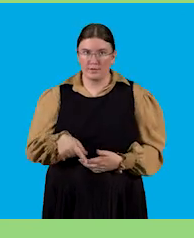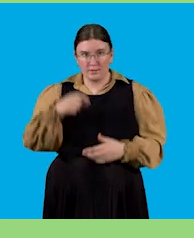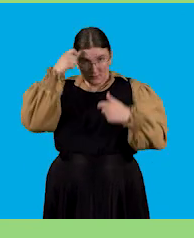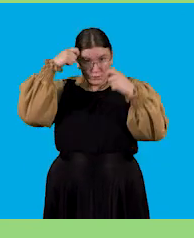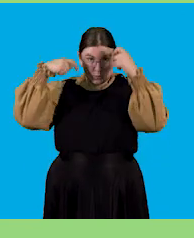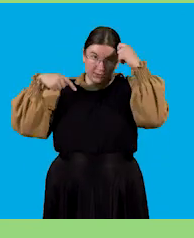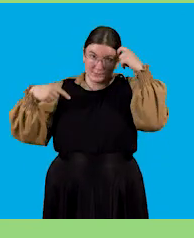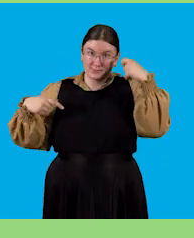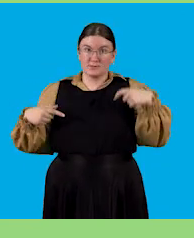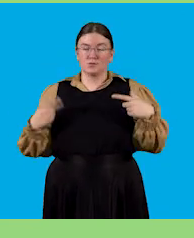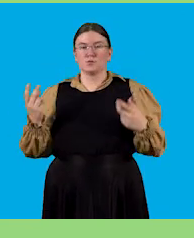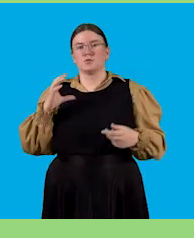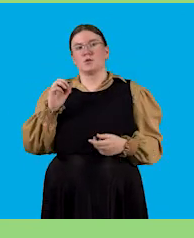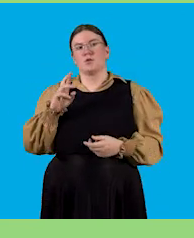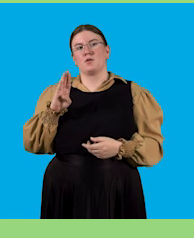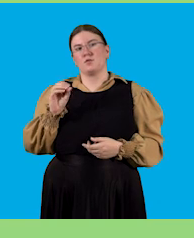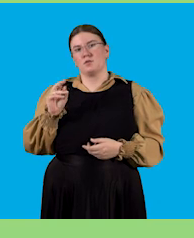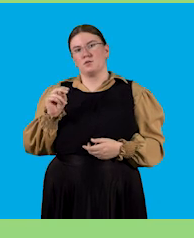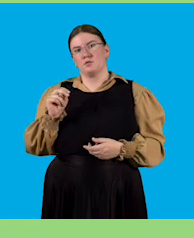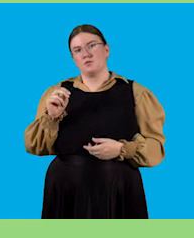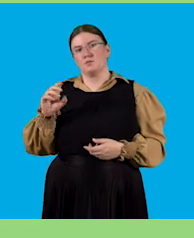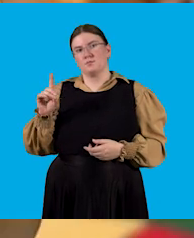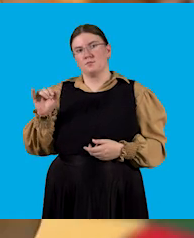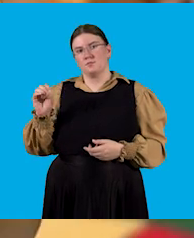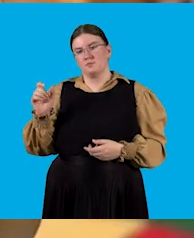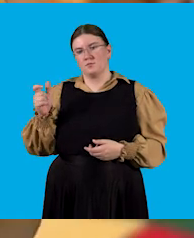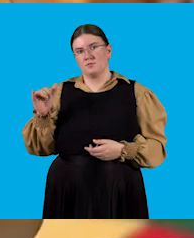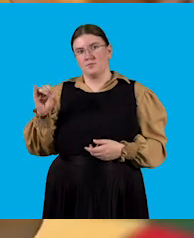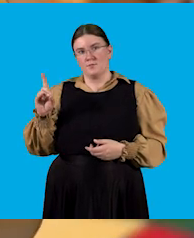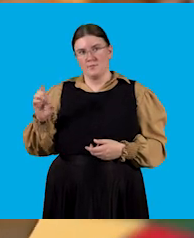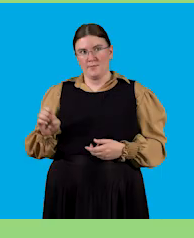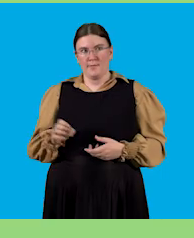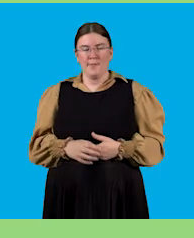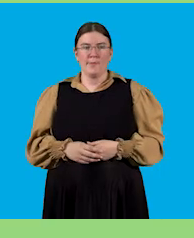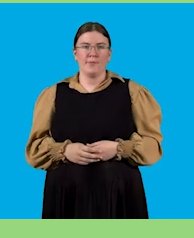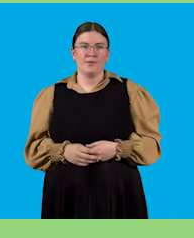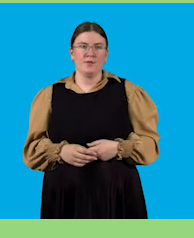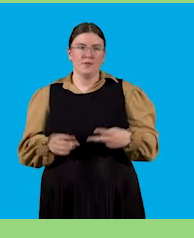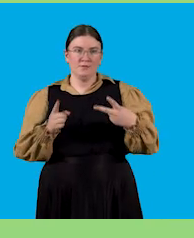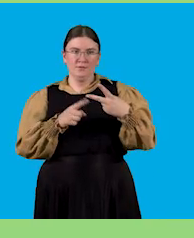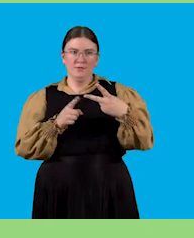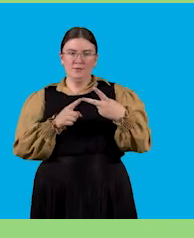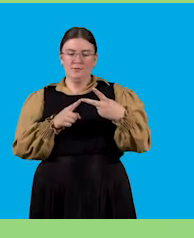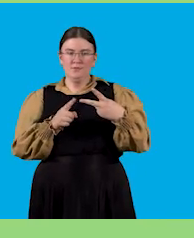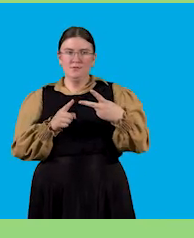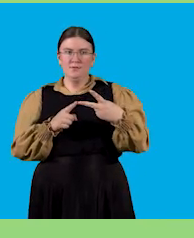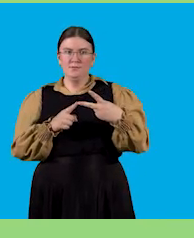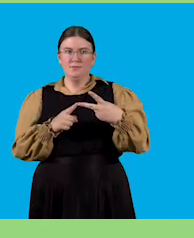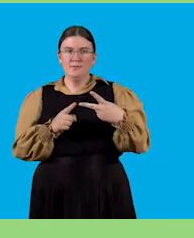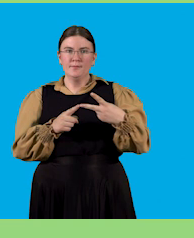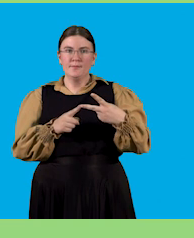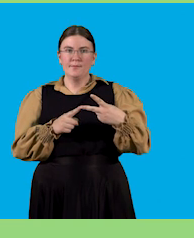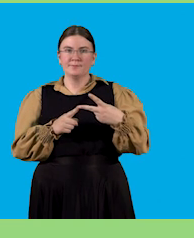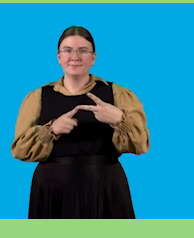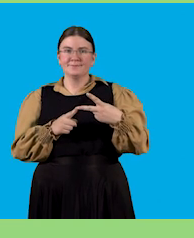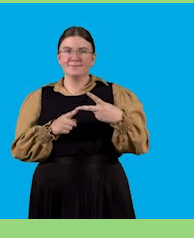sweat, and carbon dioxide. And then when we look at the term egestion, this is